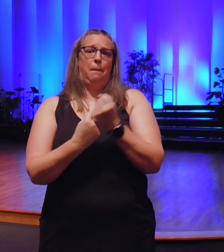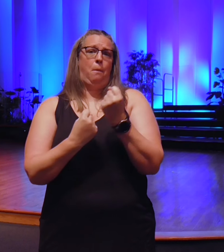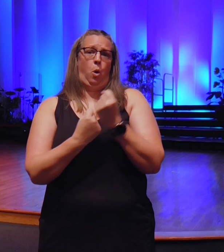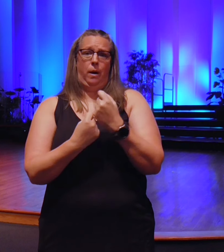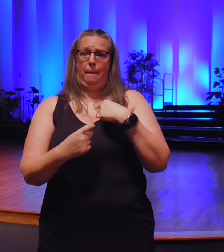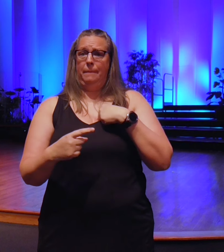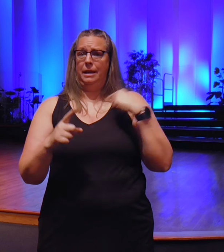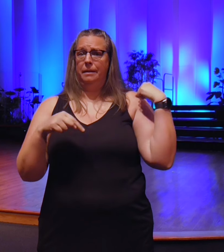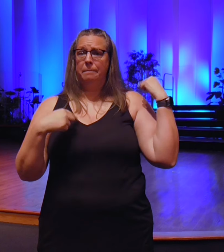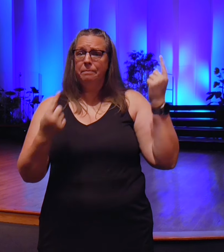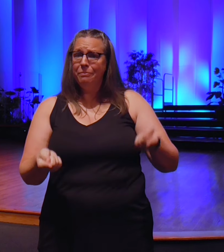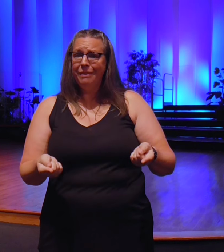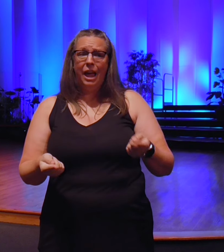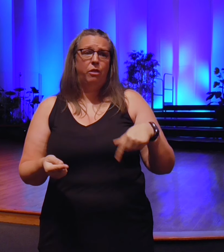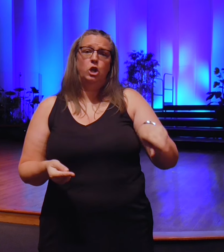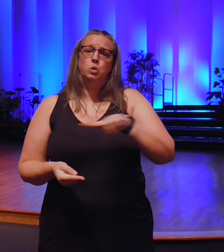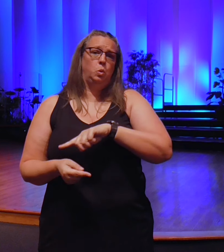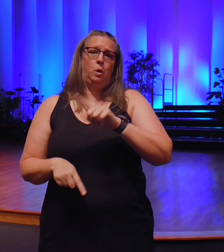cannot